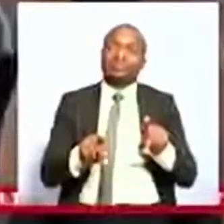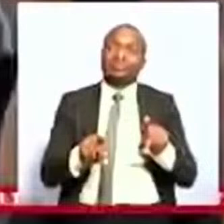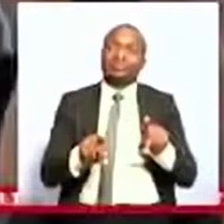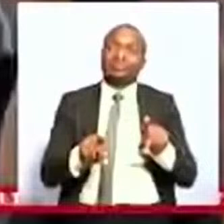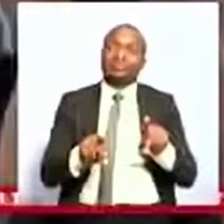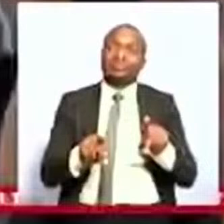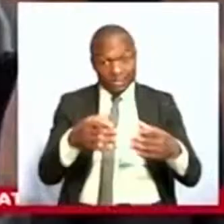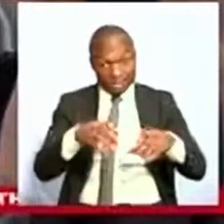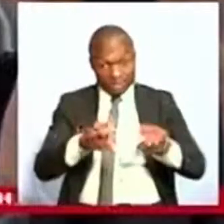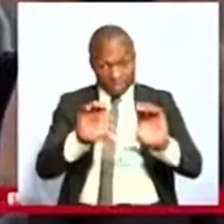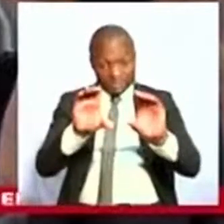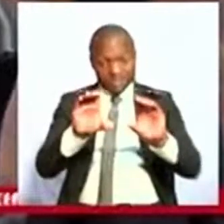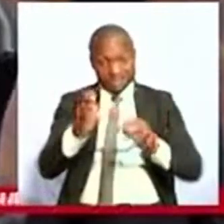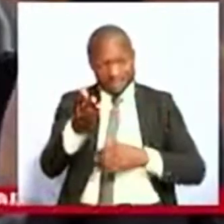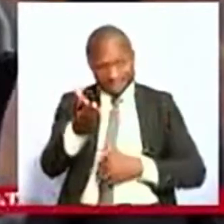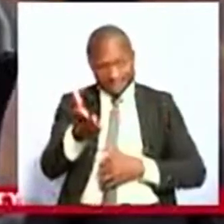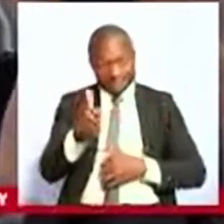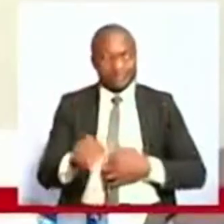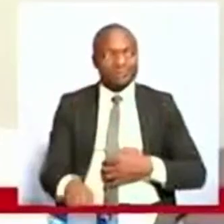You can go ahead.